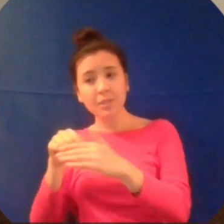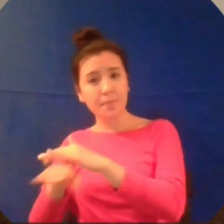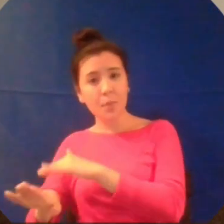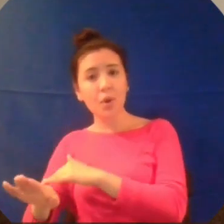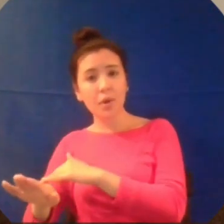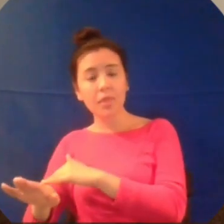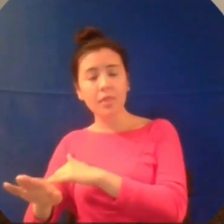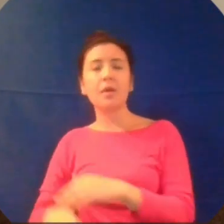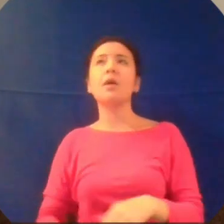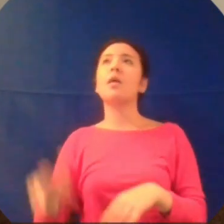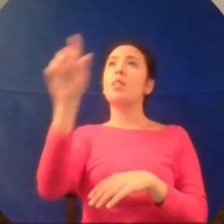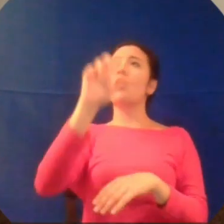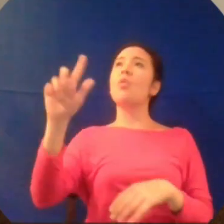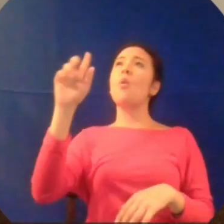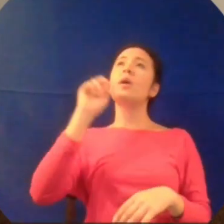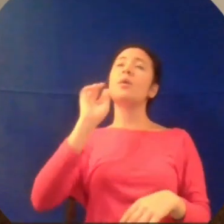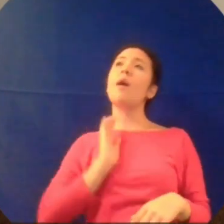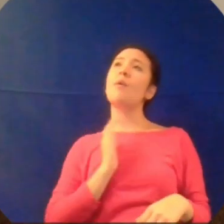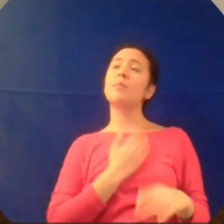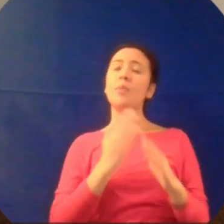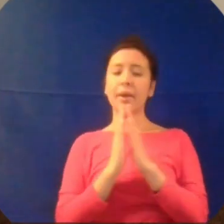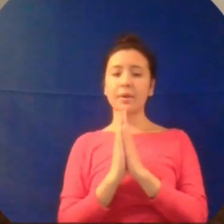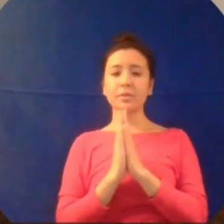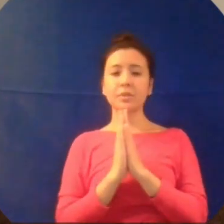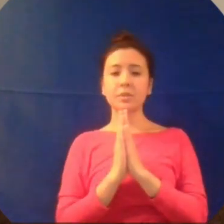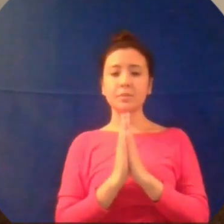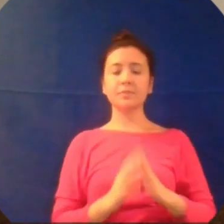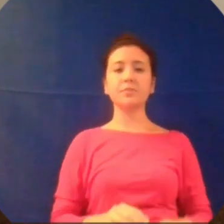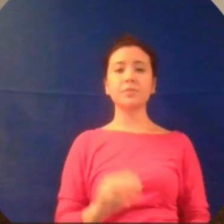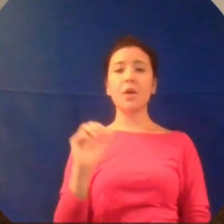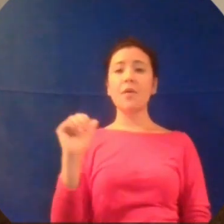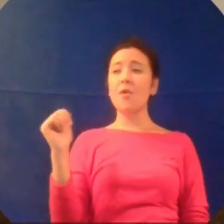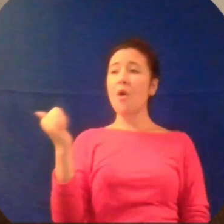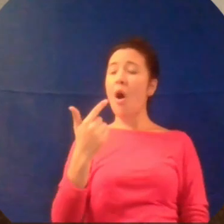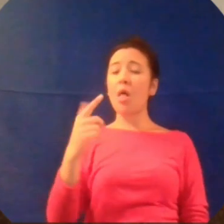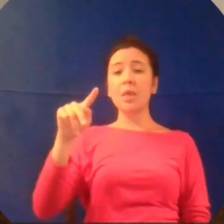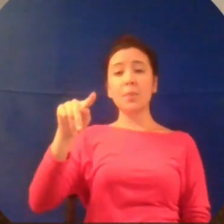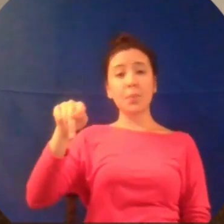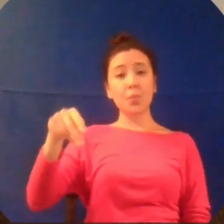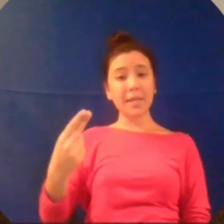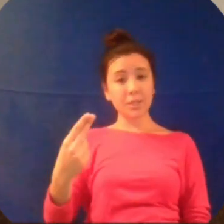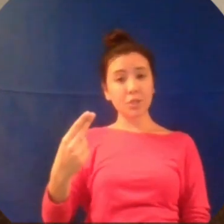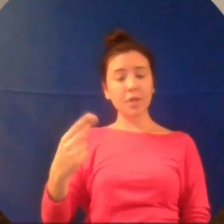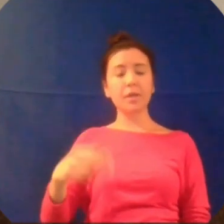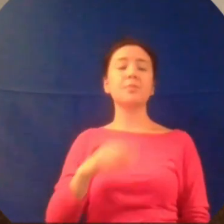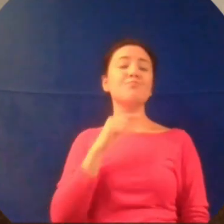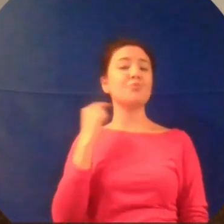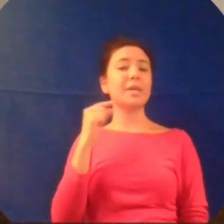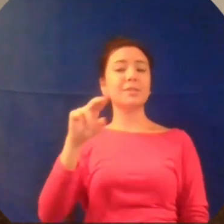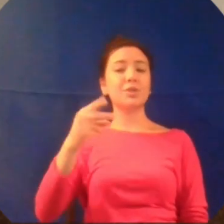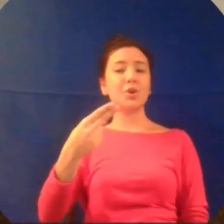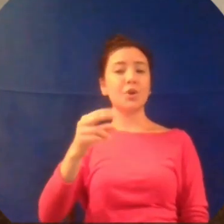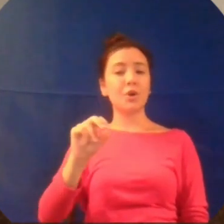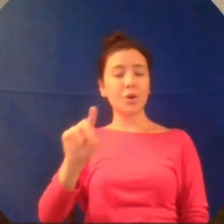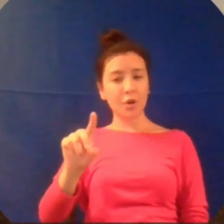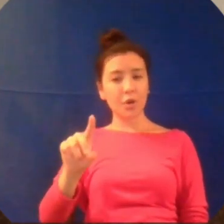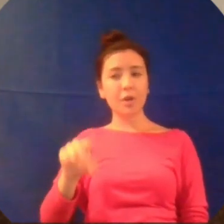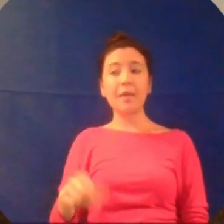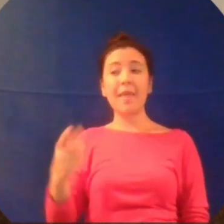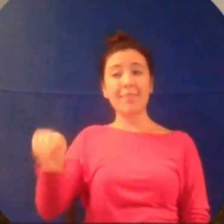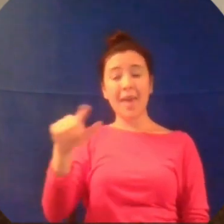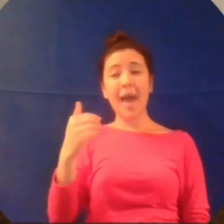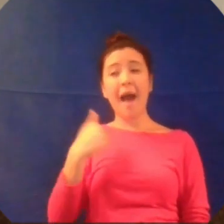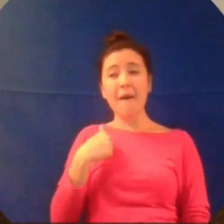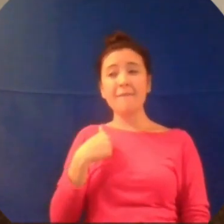the Lord. Lord, hear our prayer. For all candidates for priesthood in our diocese, that they may have the courage of